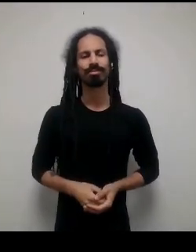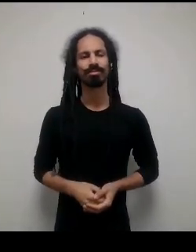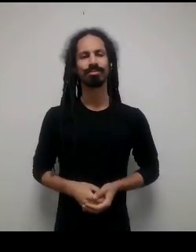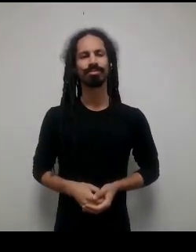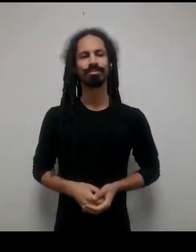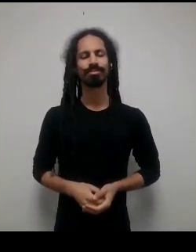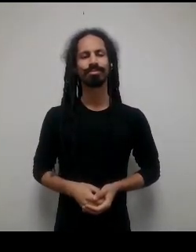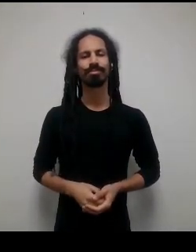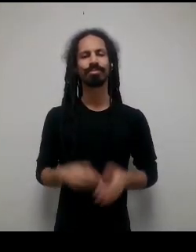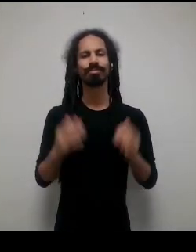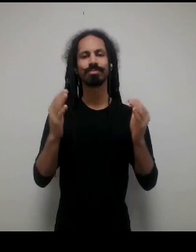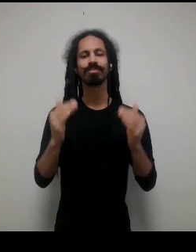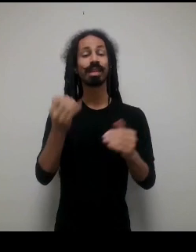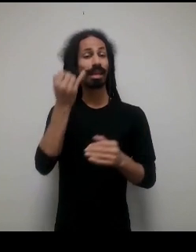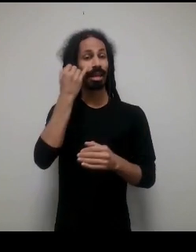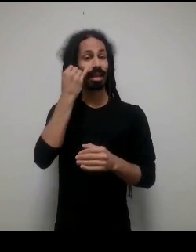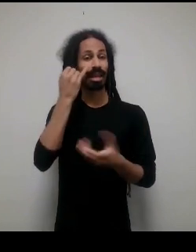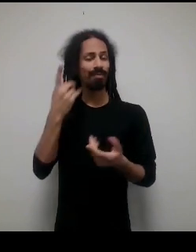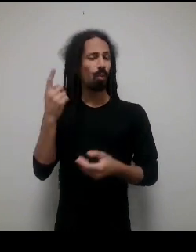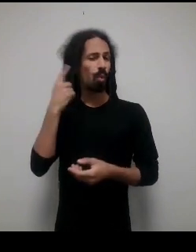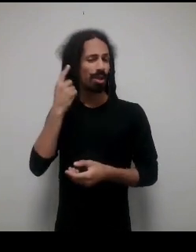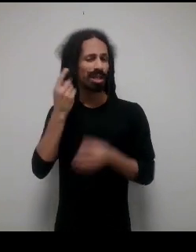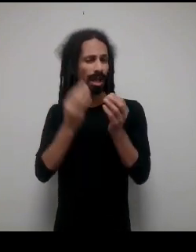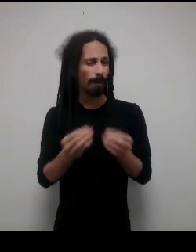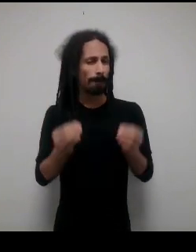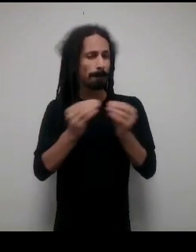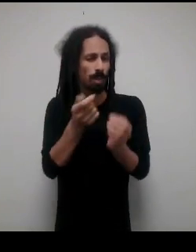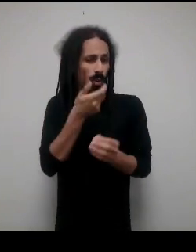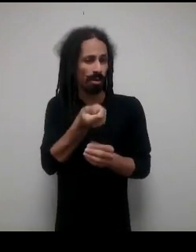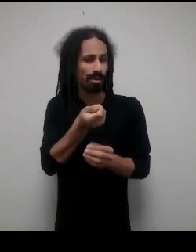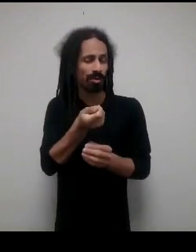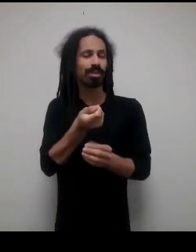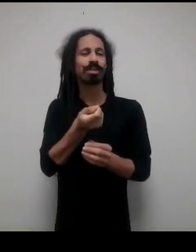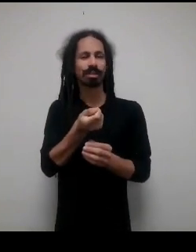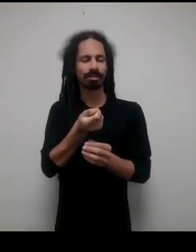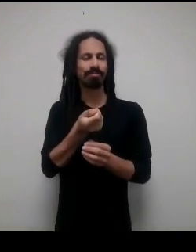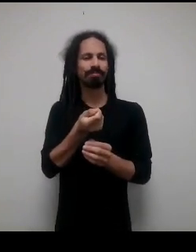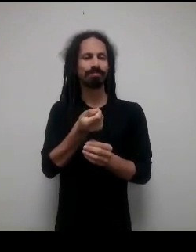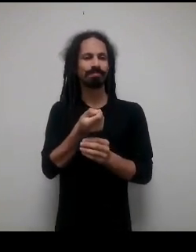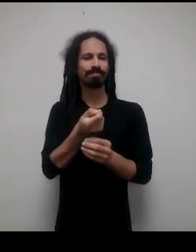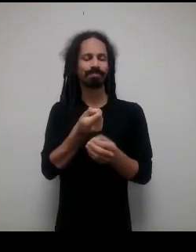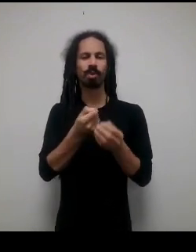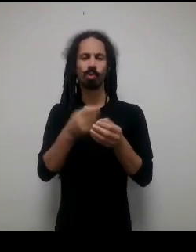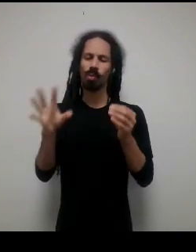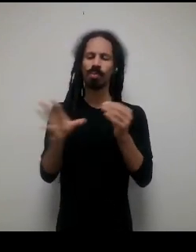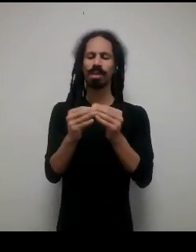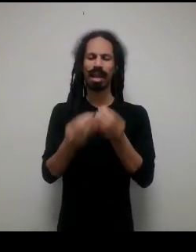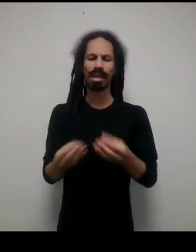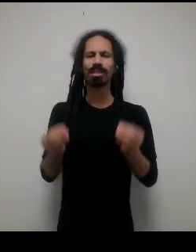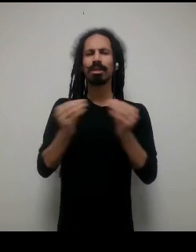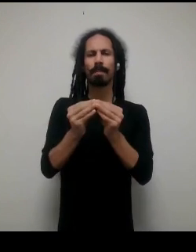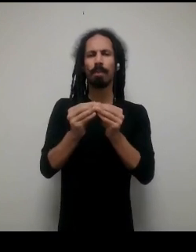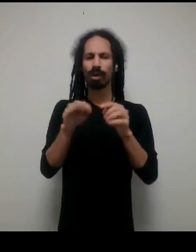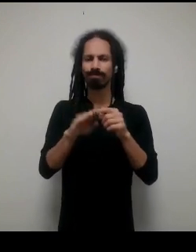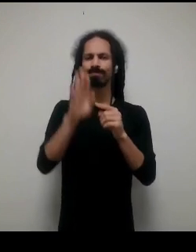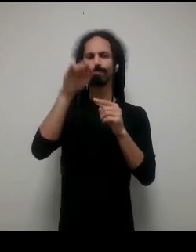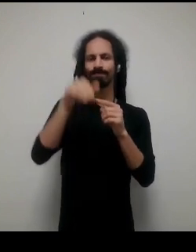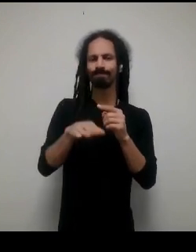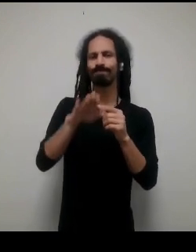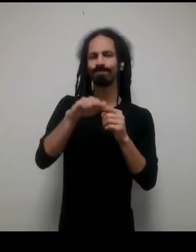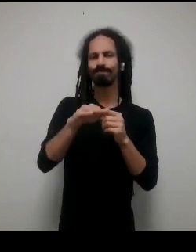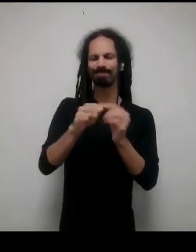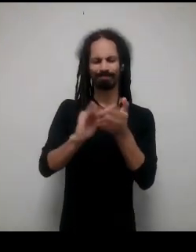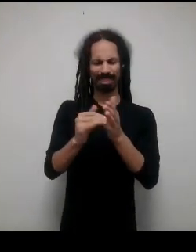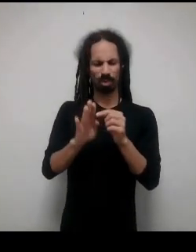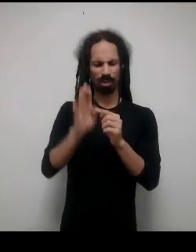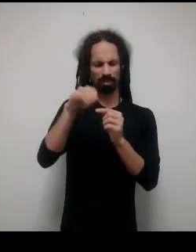We sound more interesting and enthusiastic when we include variation in our intonation. One way that you can vary intonation